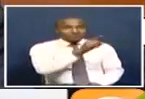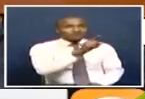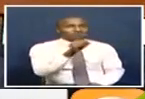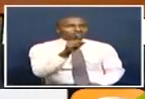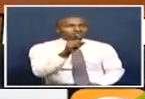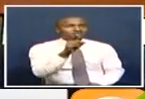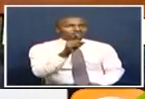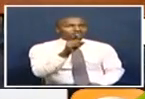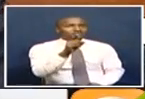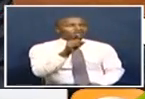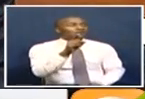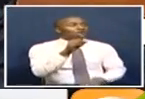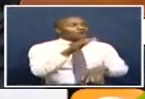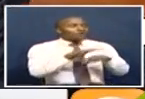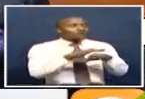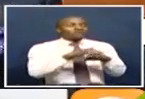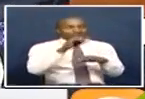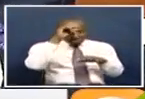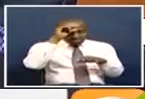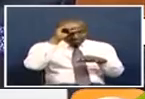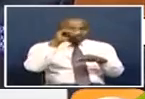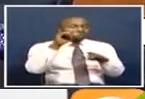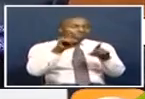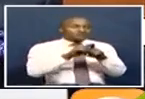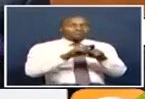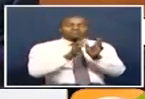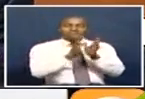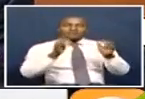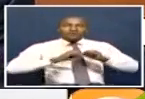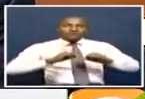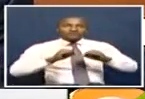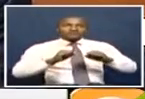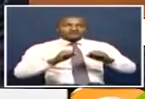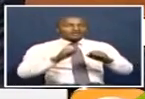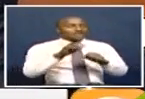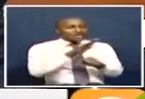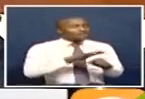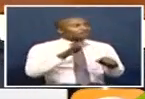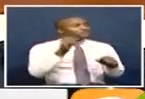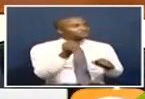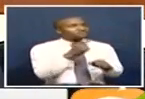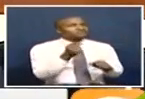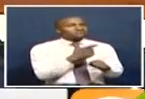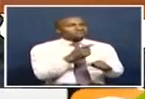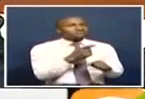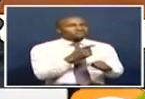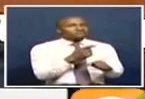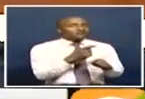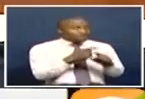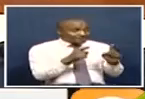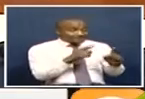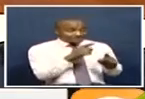on state officers and public officers, issues related to wages. But wages or